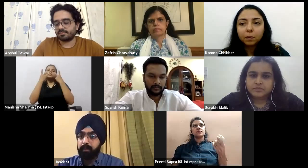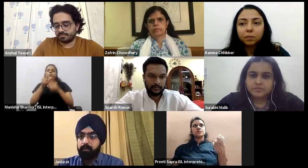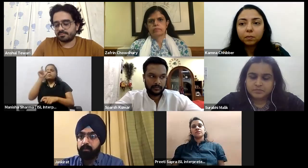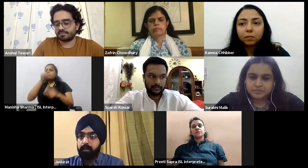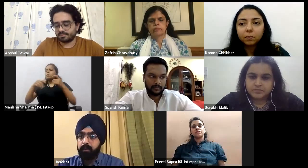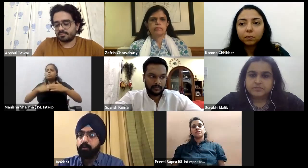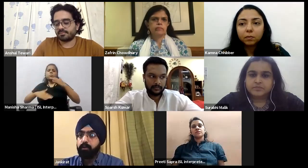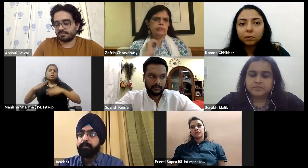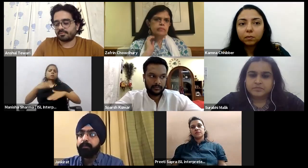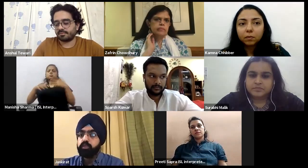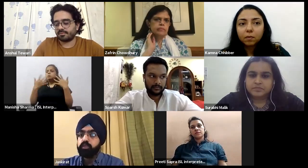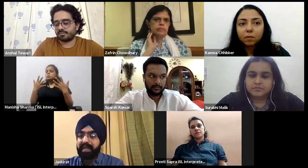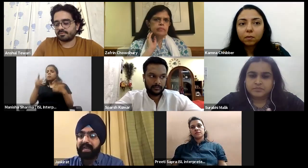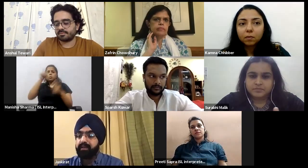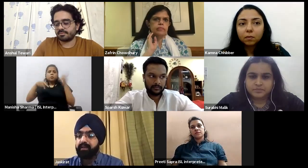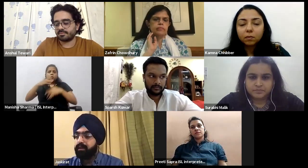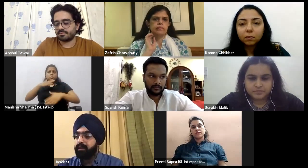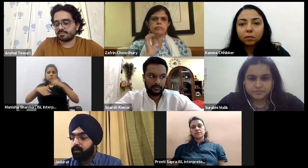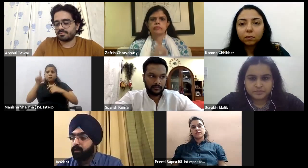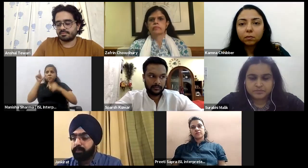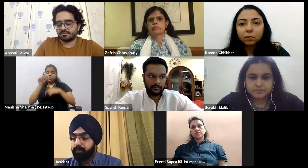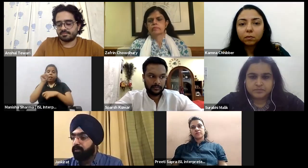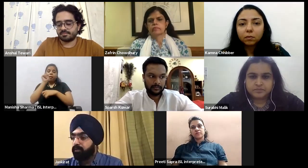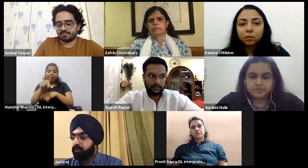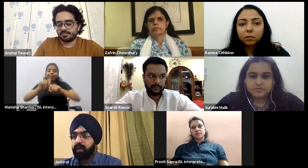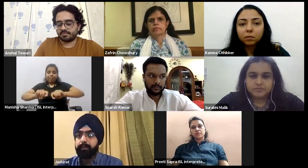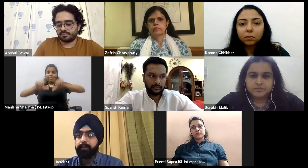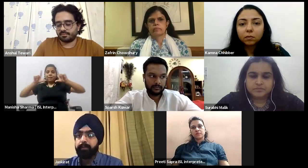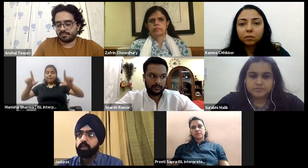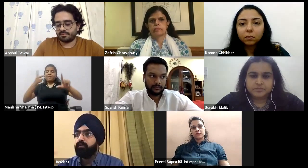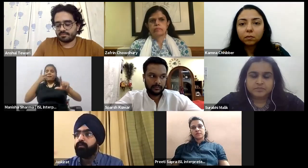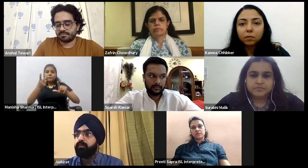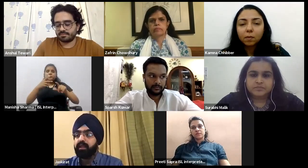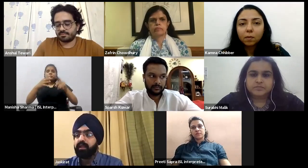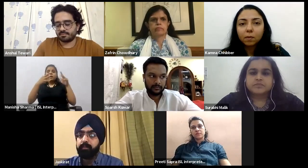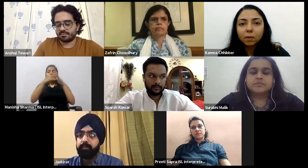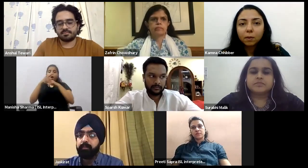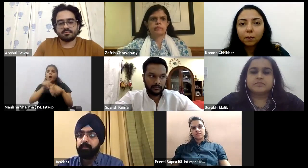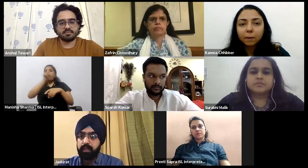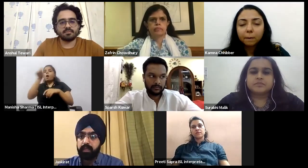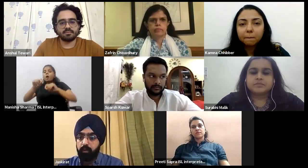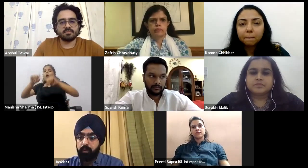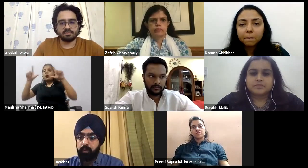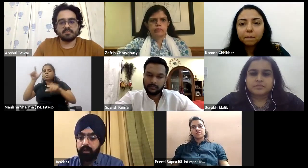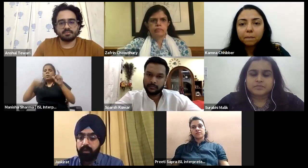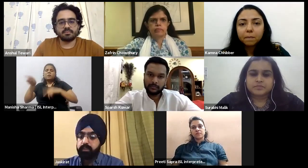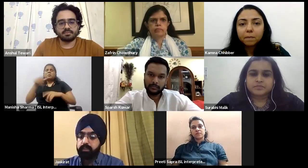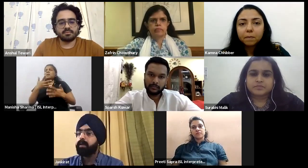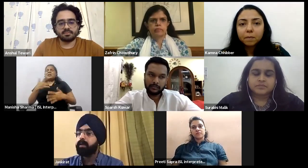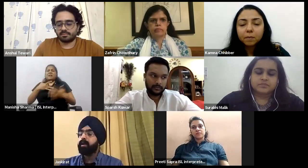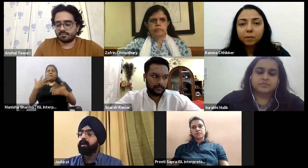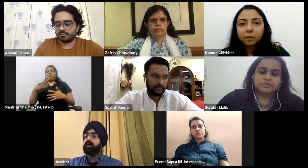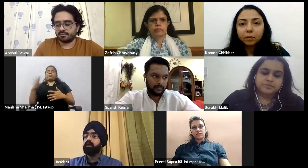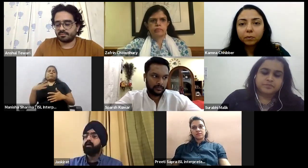anymore. People don't have the patience to click, go through the process of loading a web page and then reading that information anymore, which is the